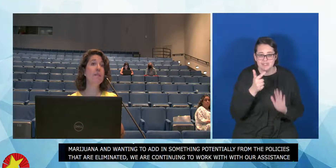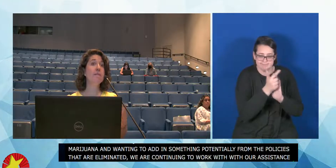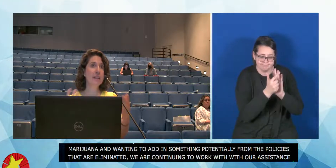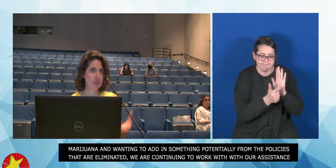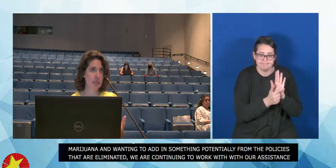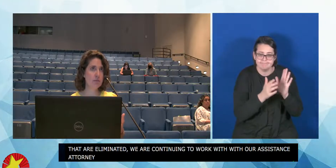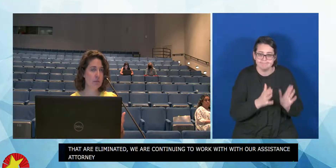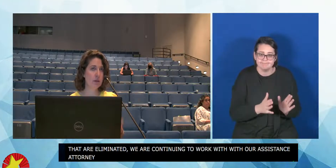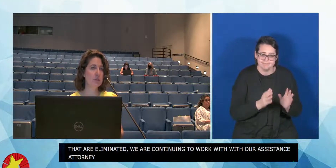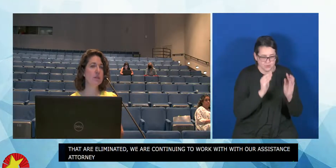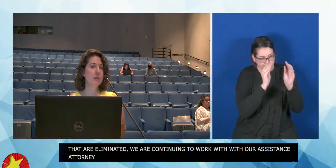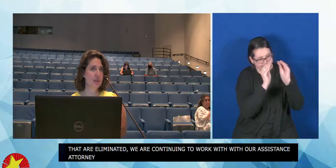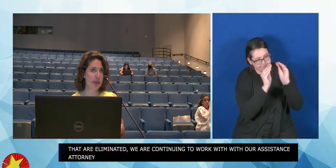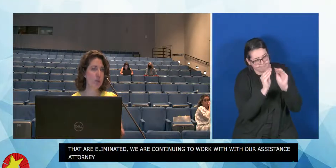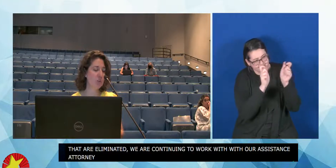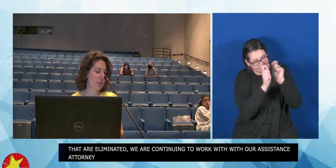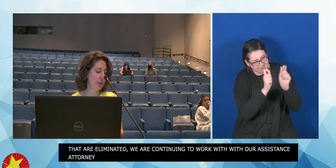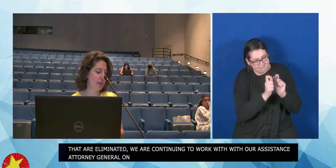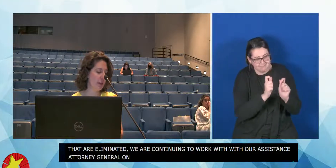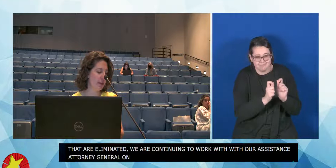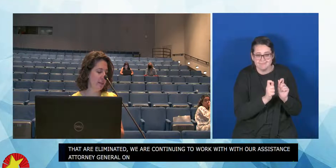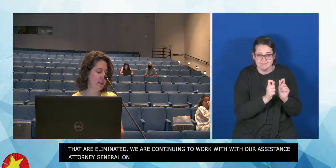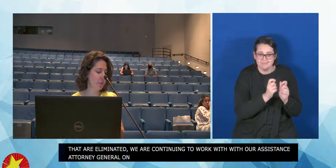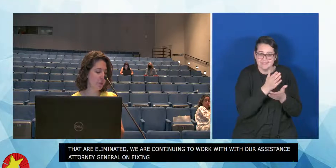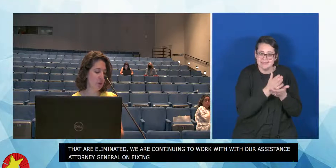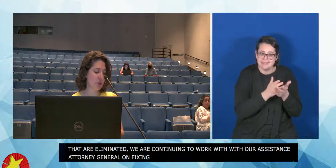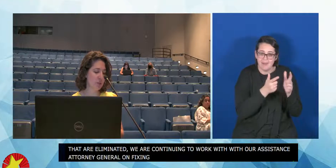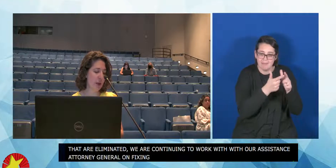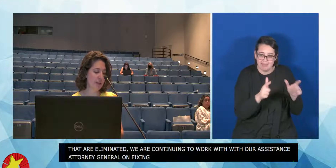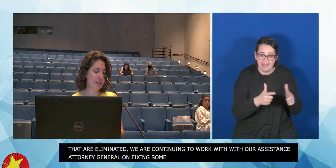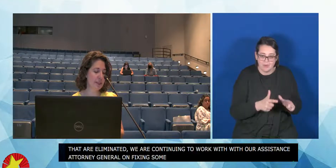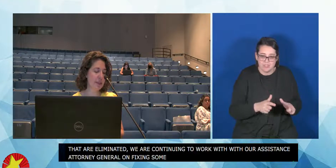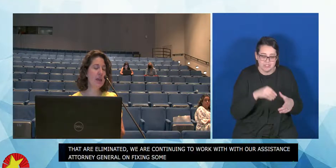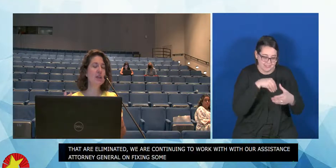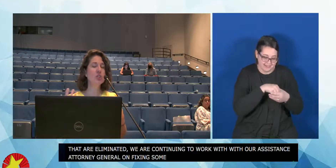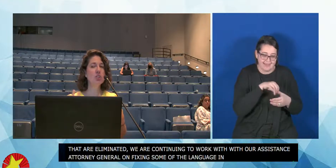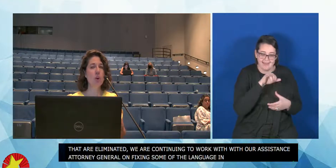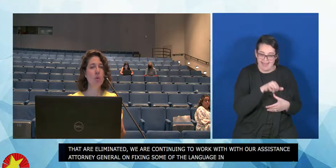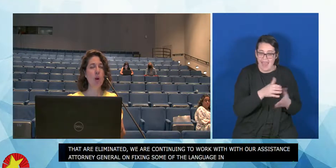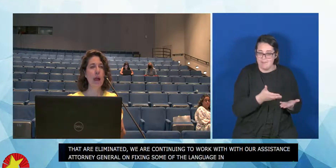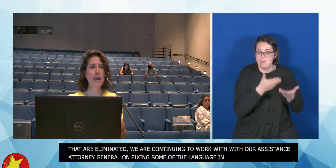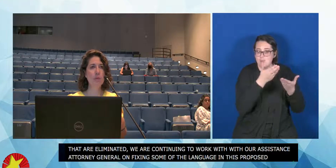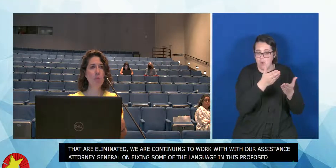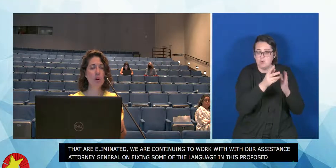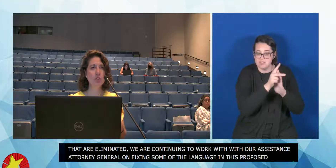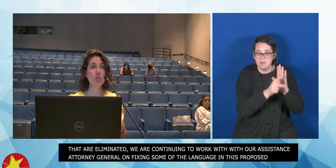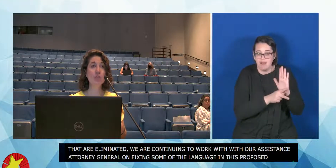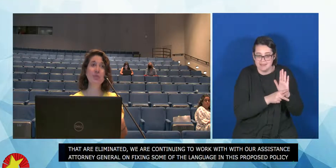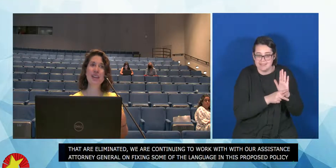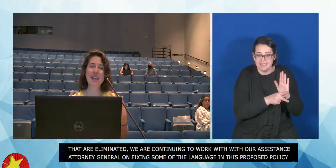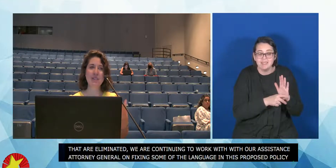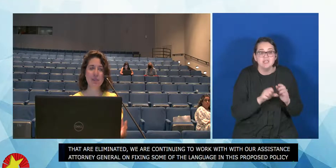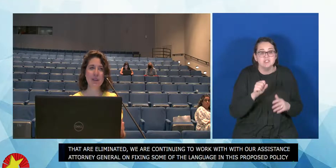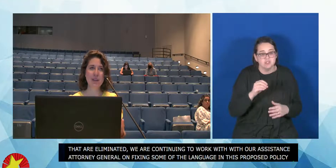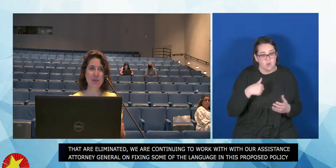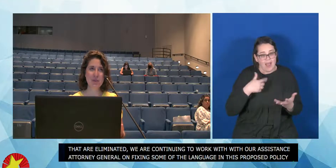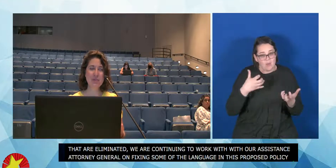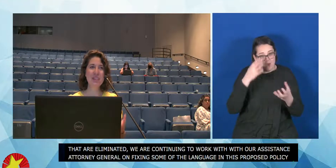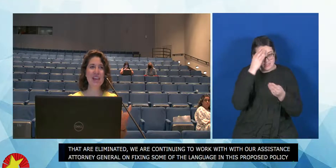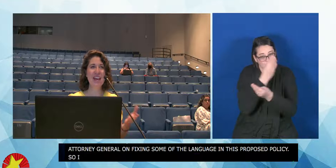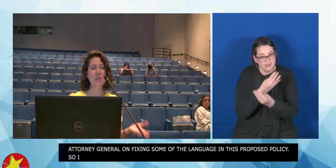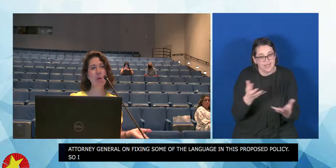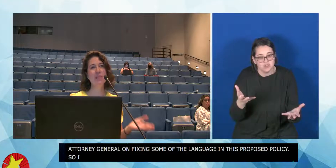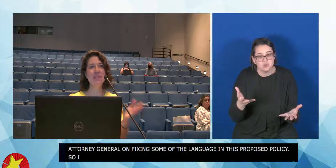on fixing some of the language in this proposed policy. So I want to let everybody